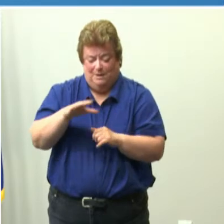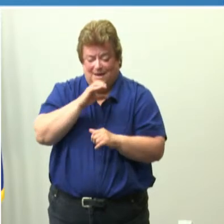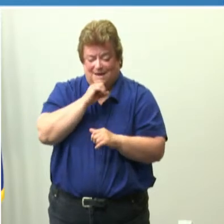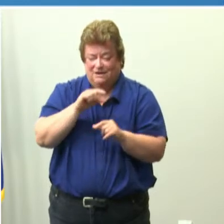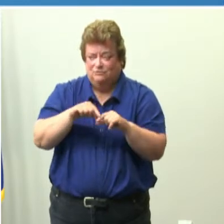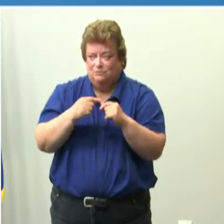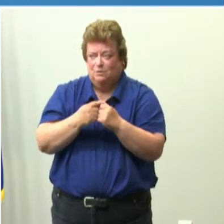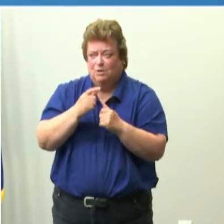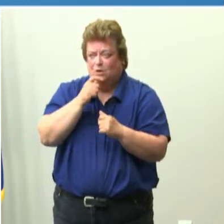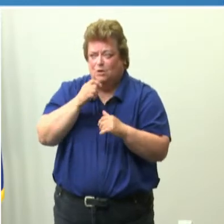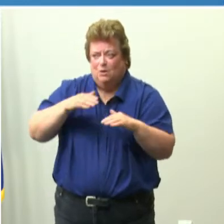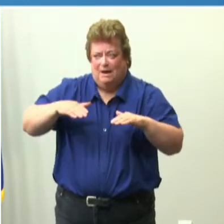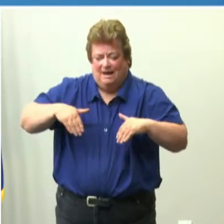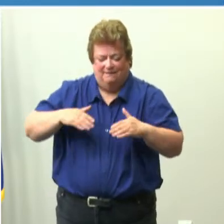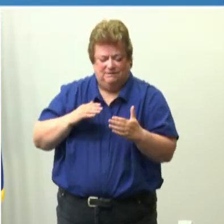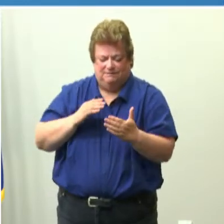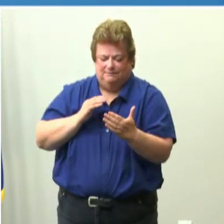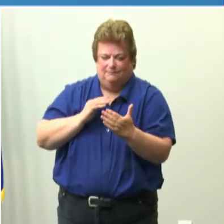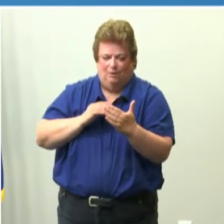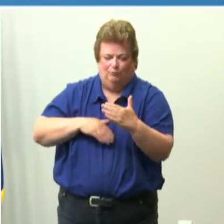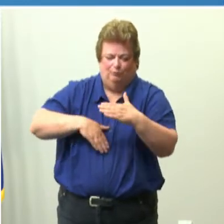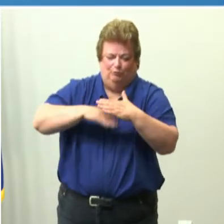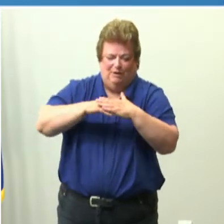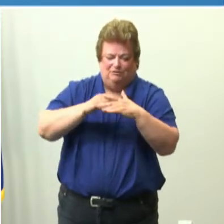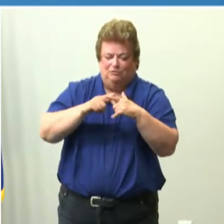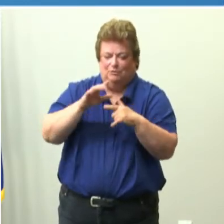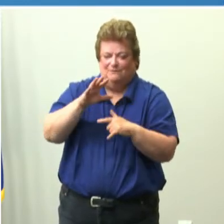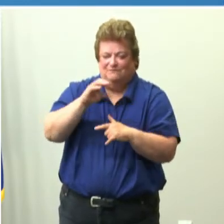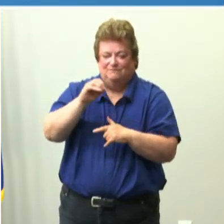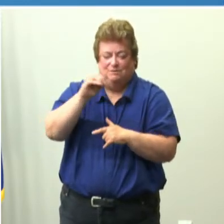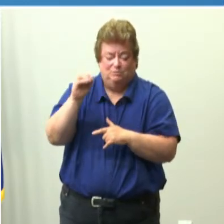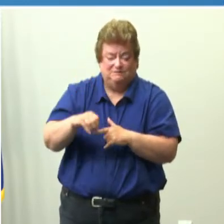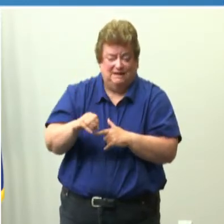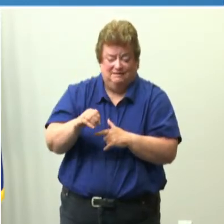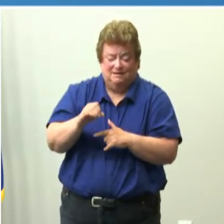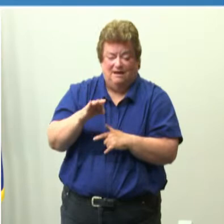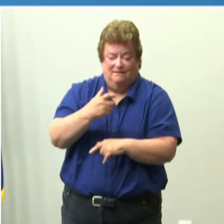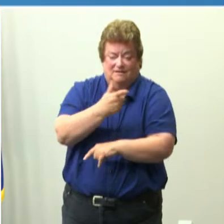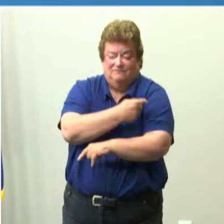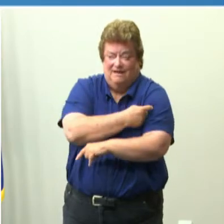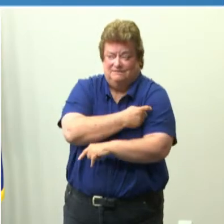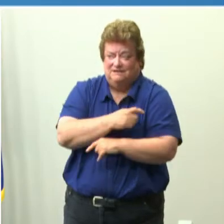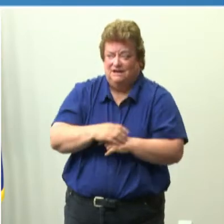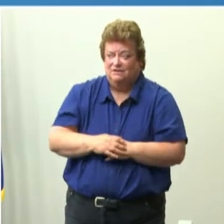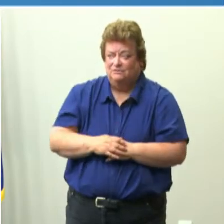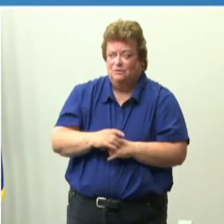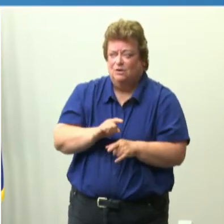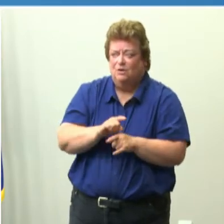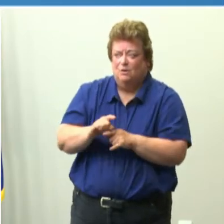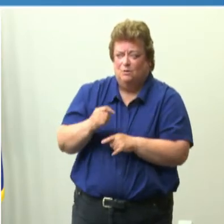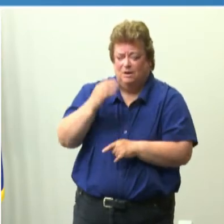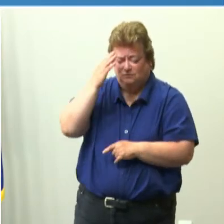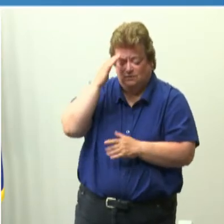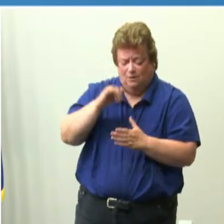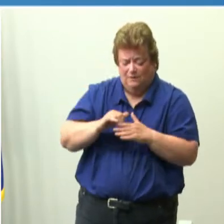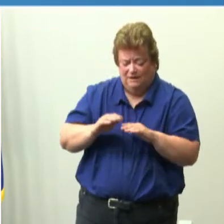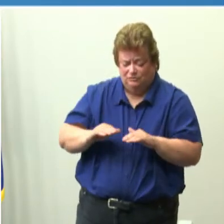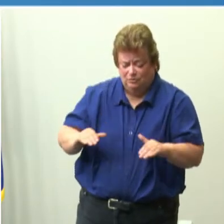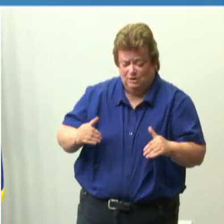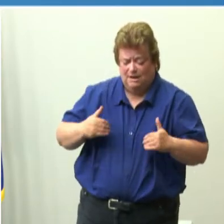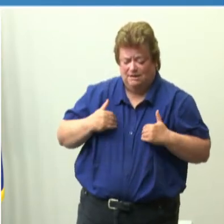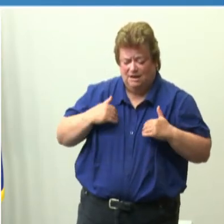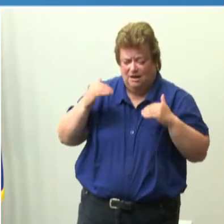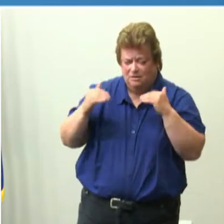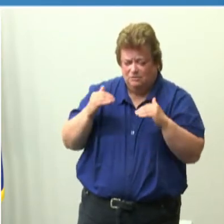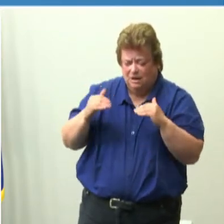age group that hasn't yet reached at least 50% of first doses. We also know children and young adults who are